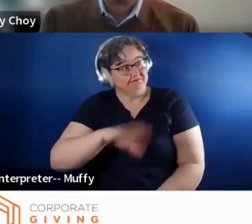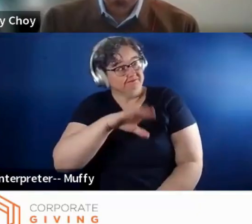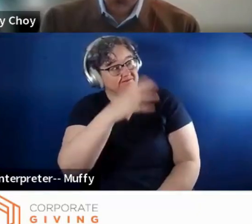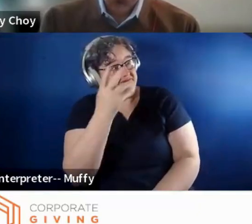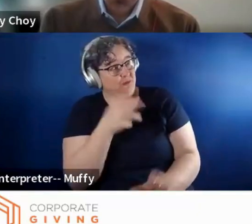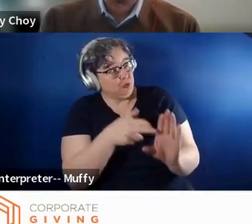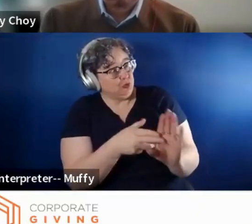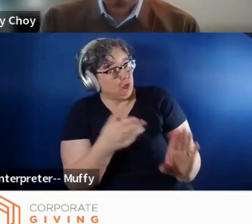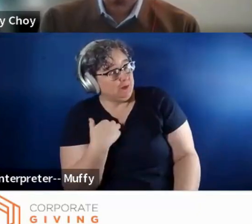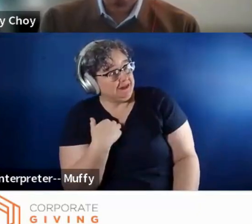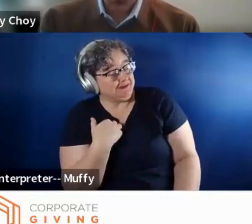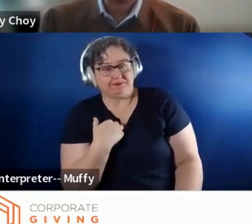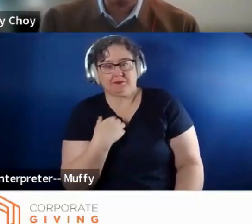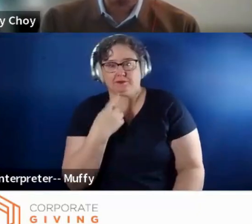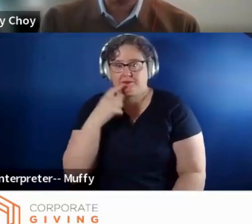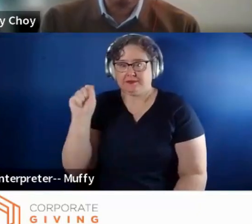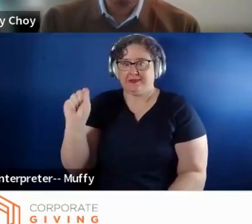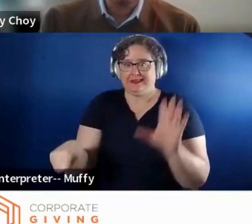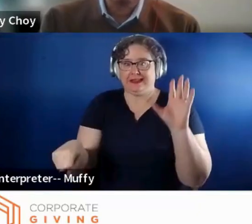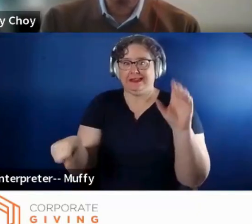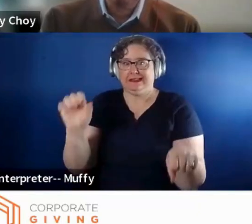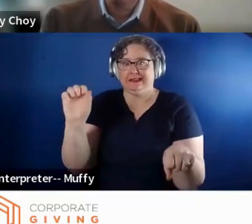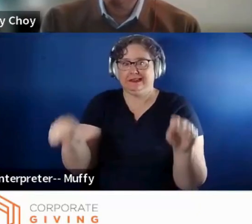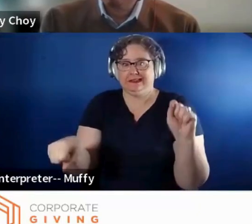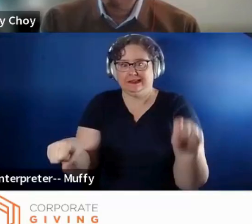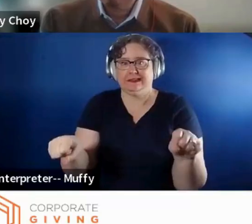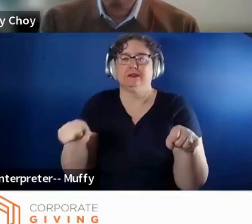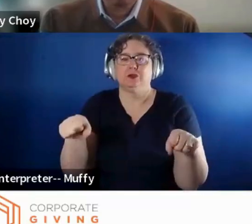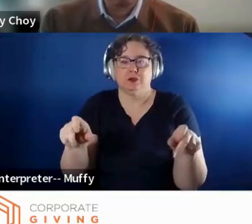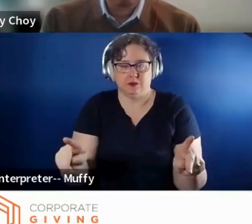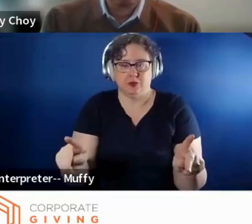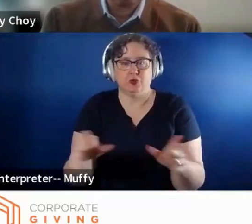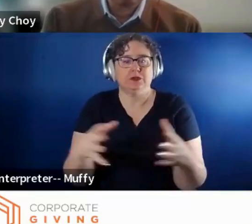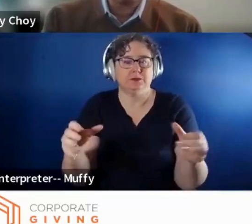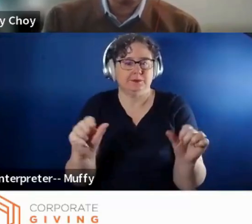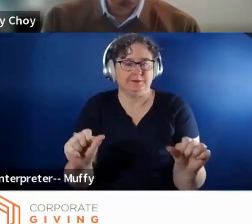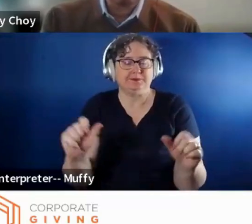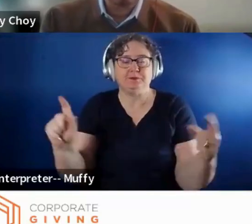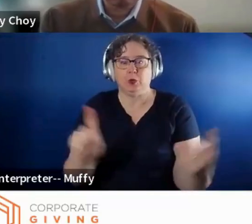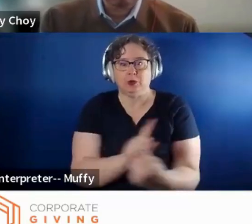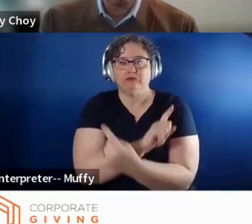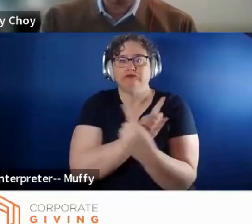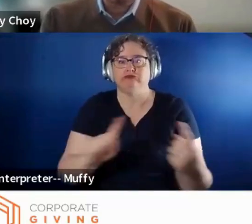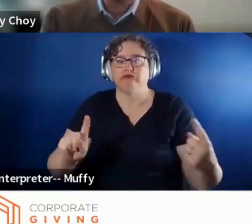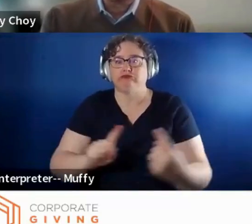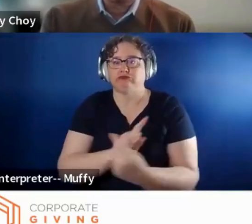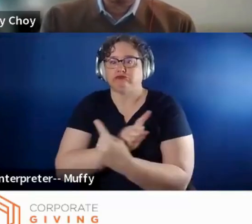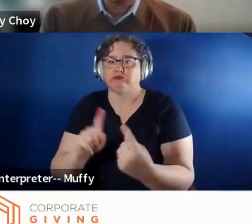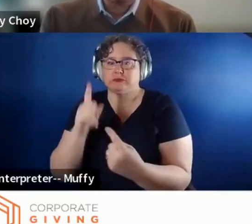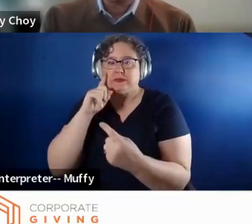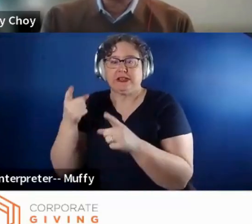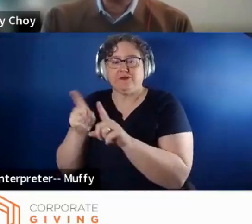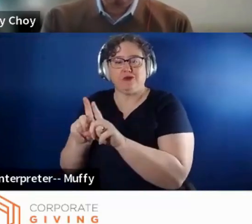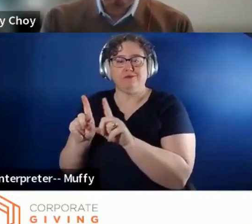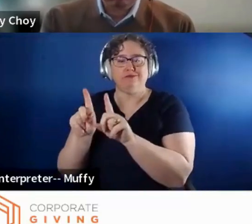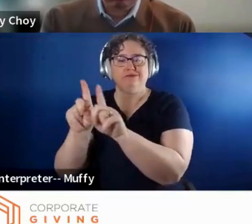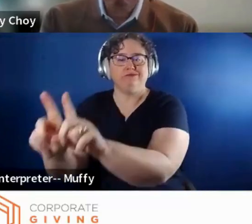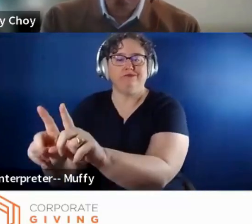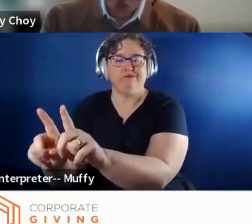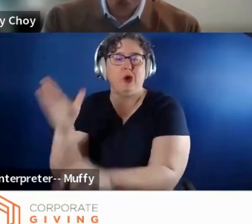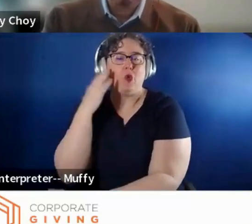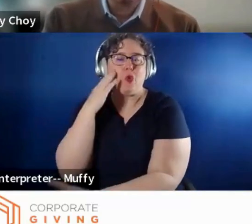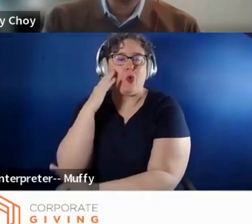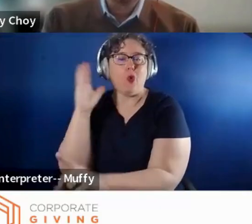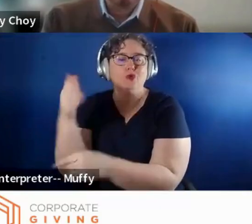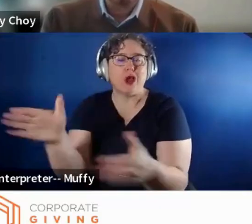And making sure that I say yes to these opportunities. You will meet so many more people if you're with someone who already knows that room and can